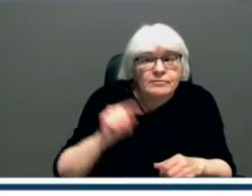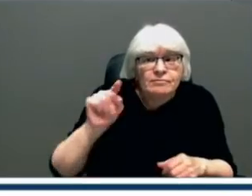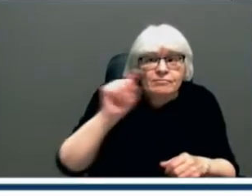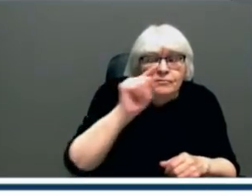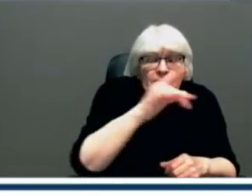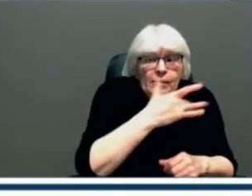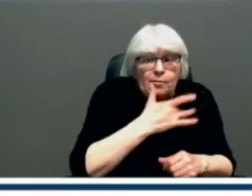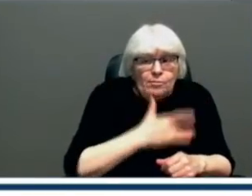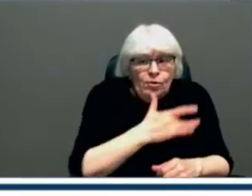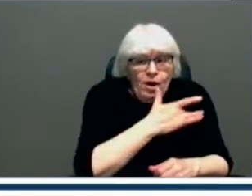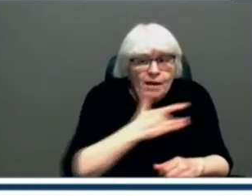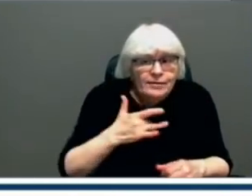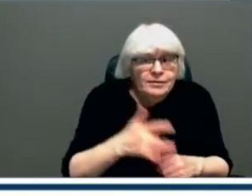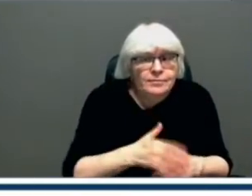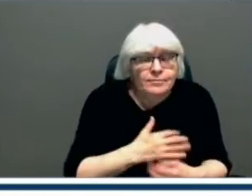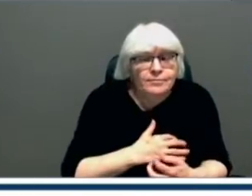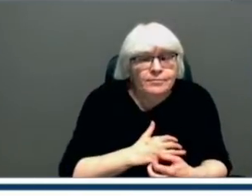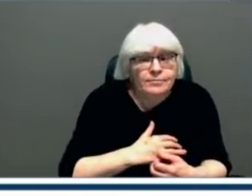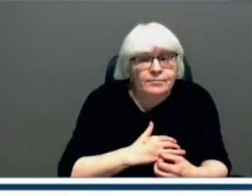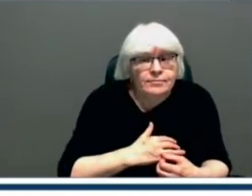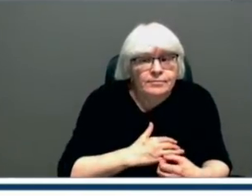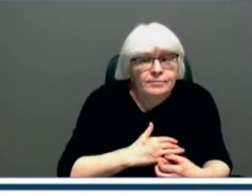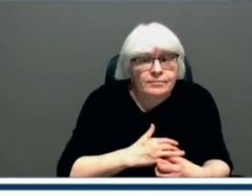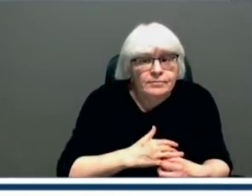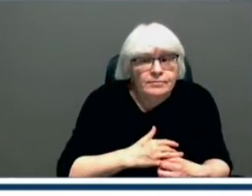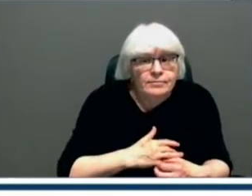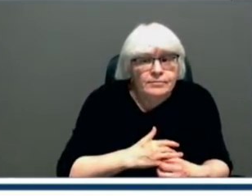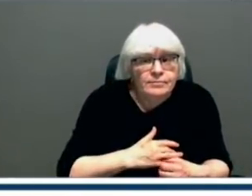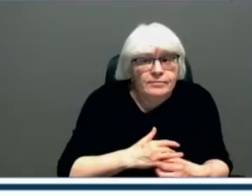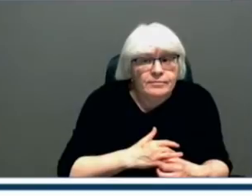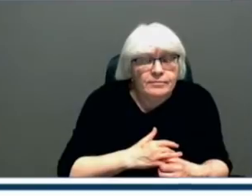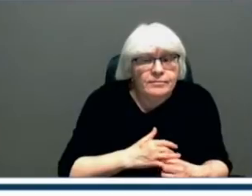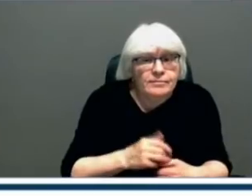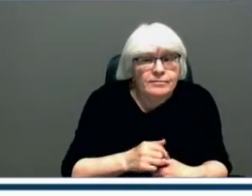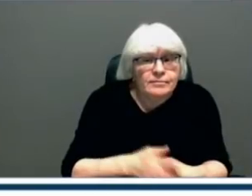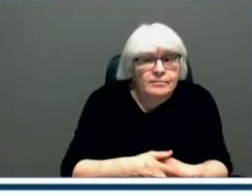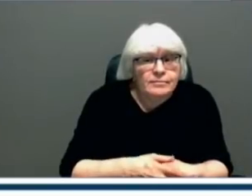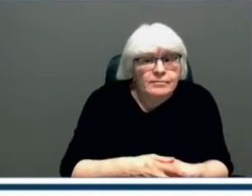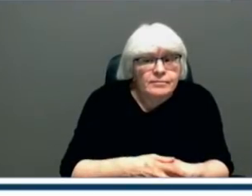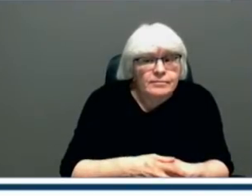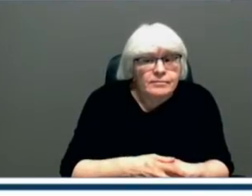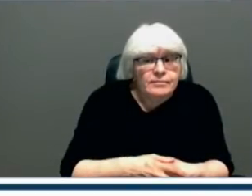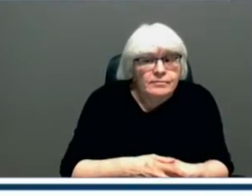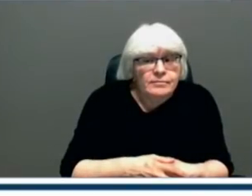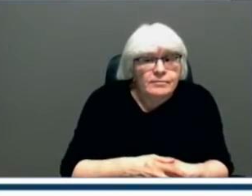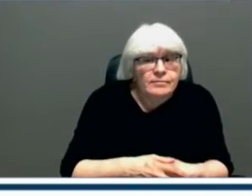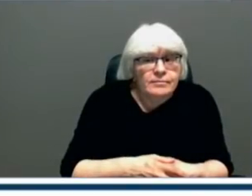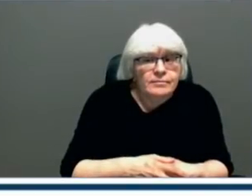public. I don't know if Nova Scotia even has that, but can you tell us what